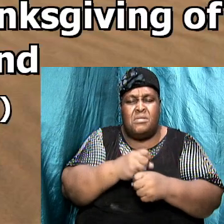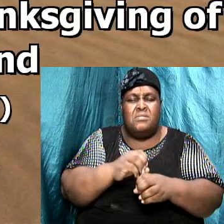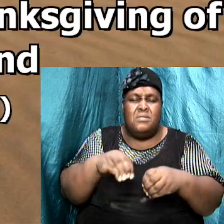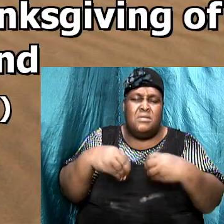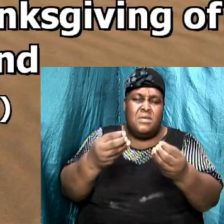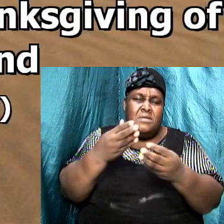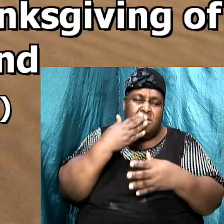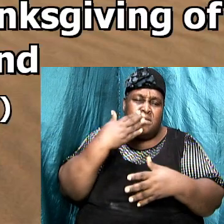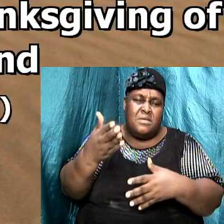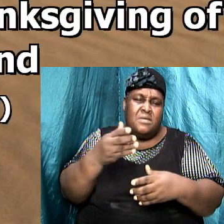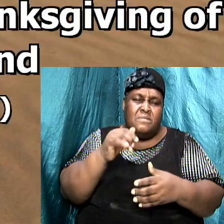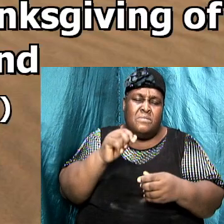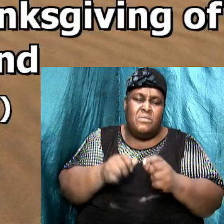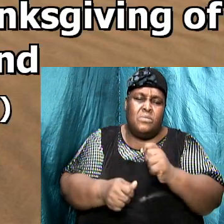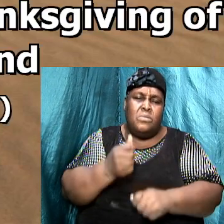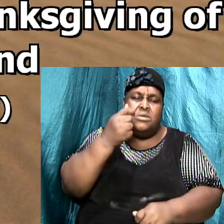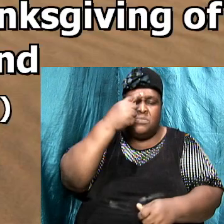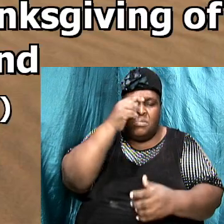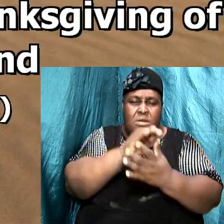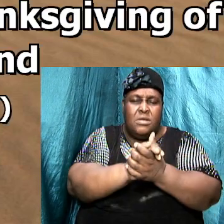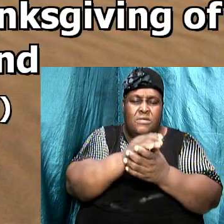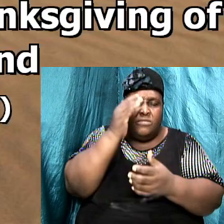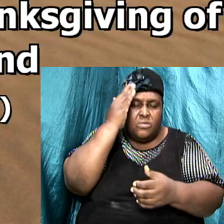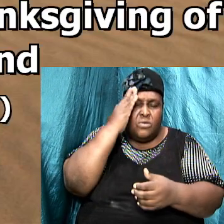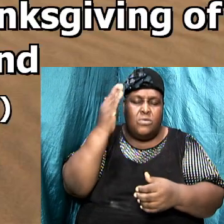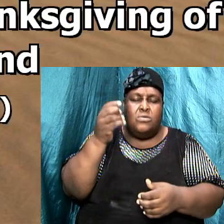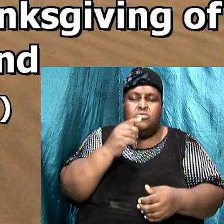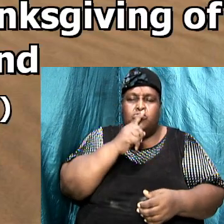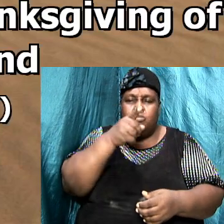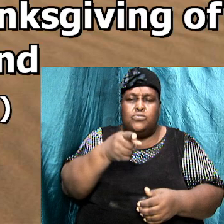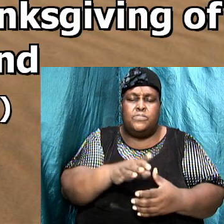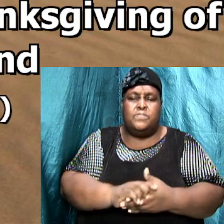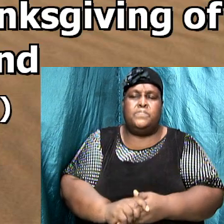which believe and know the truth.